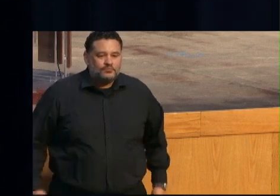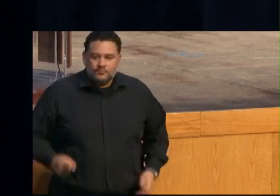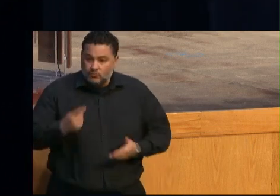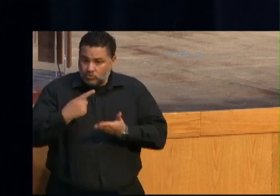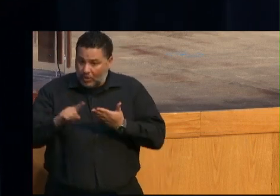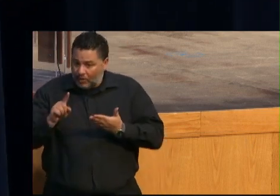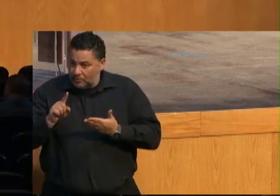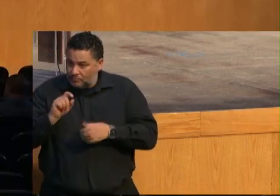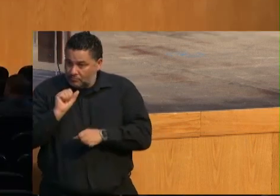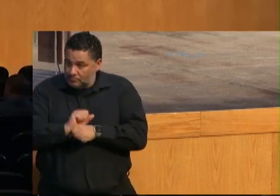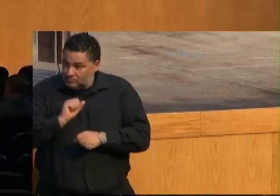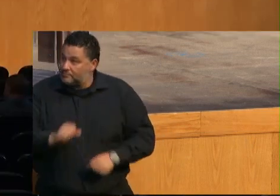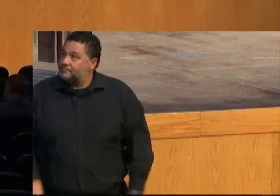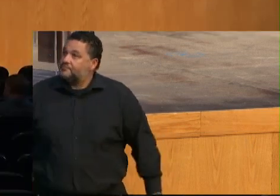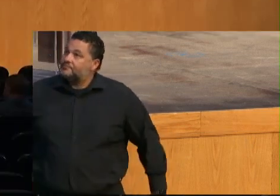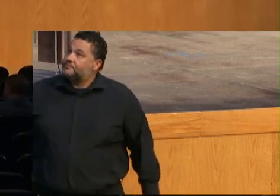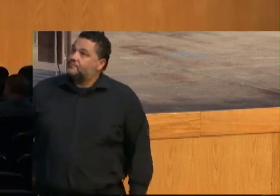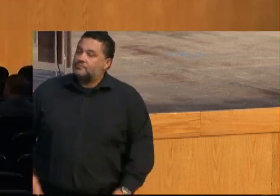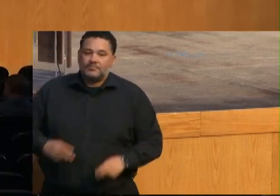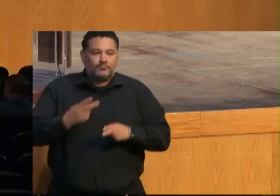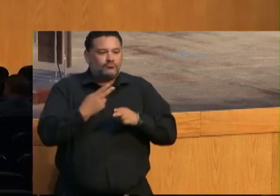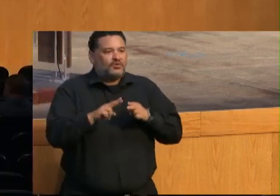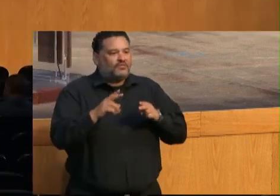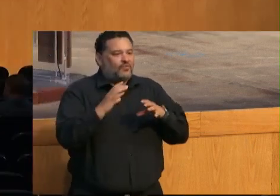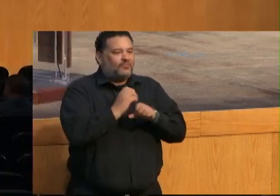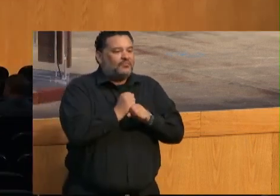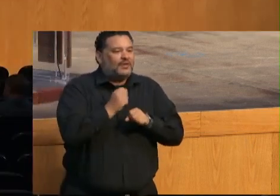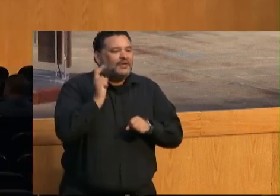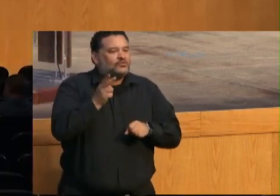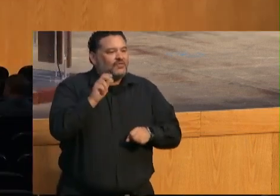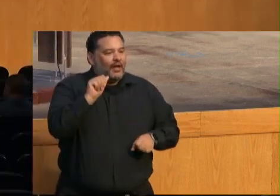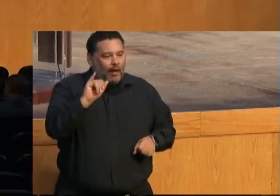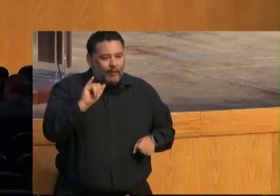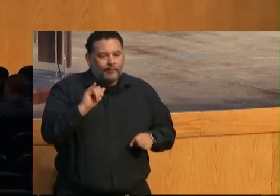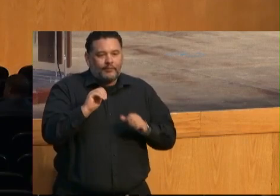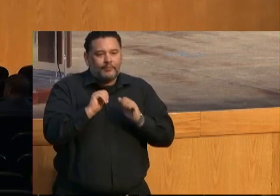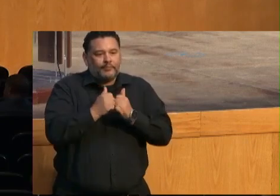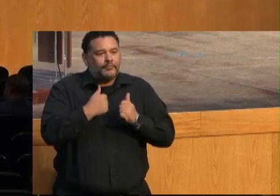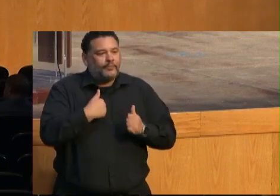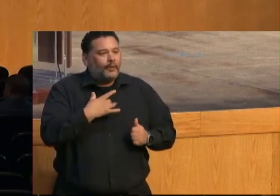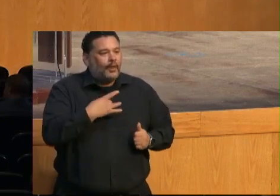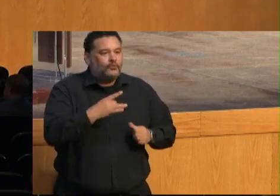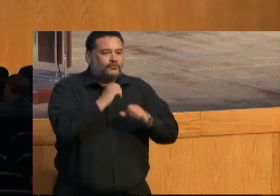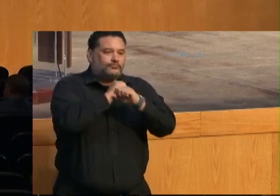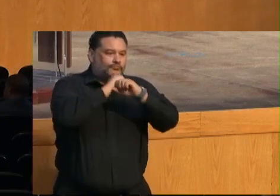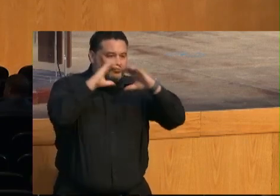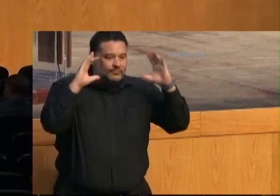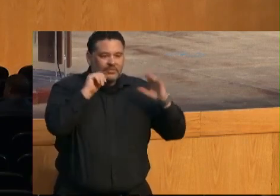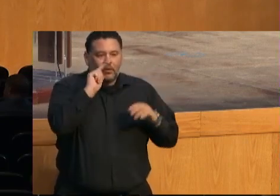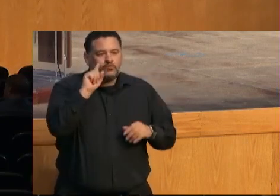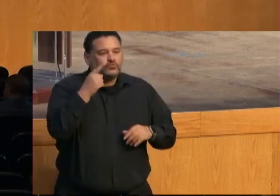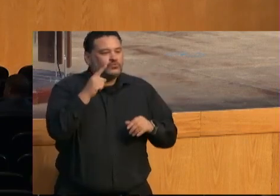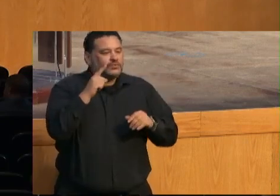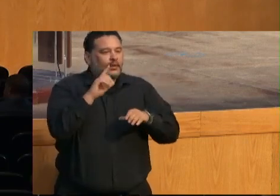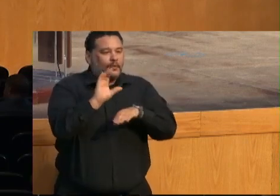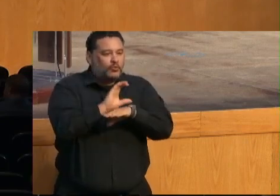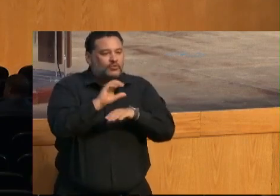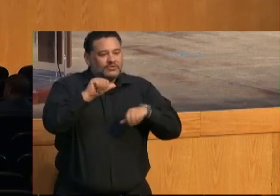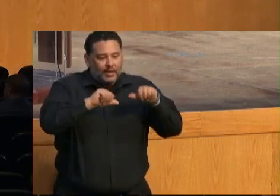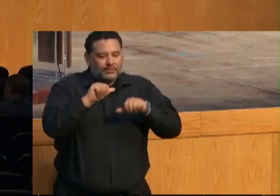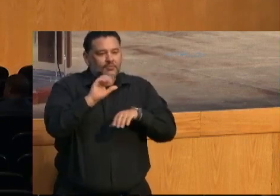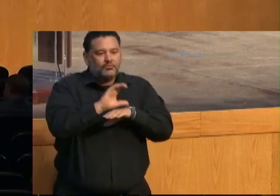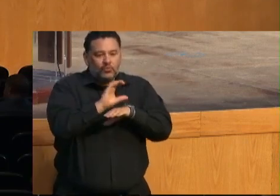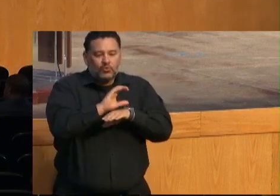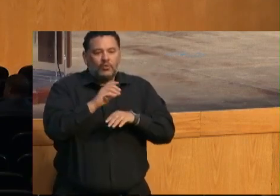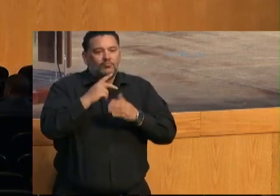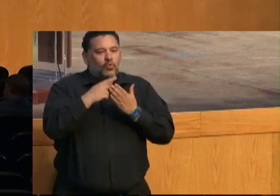right, so we'll do a brief overview of the history of AI and sort of how I like to picture it. It's not just computer science, computer programming, et cetera. There's